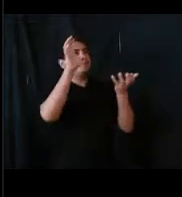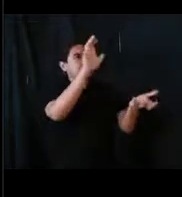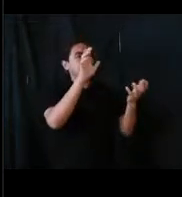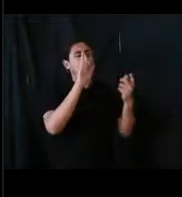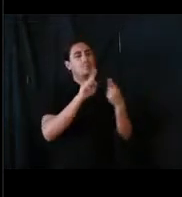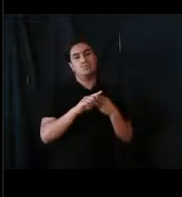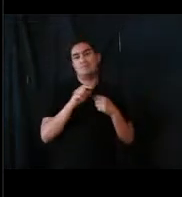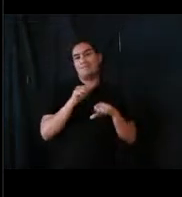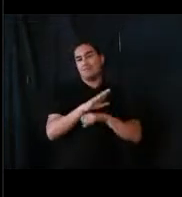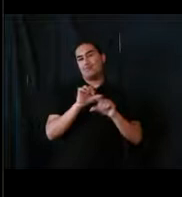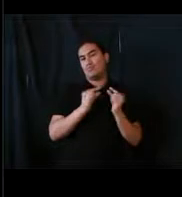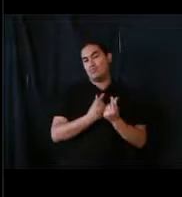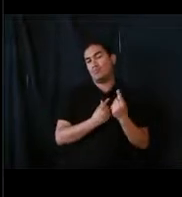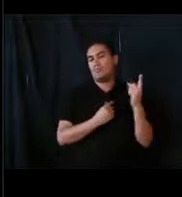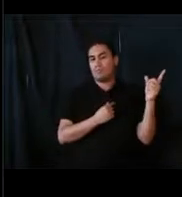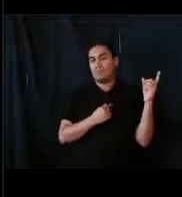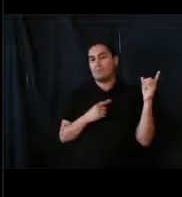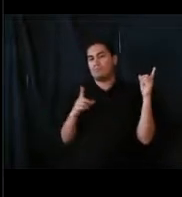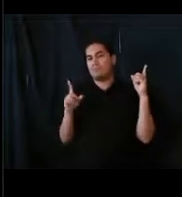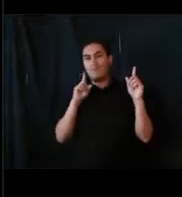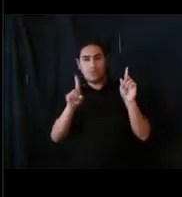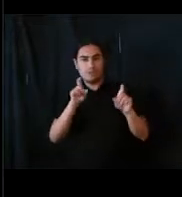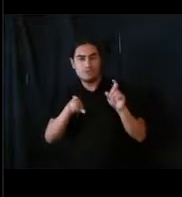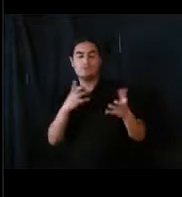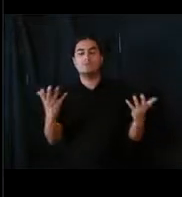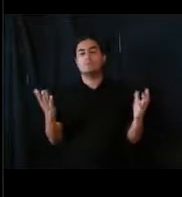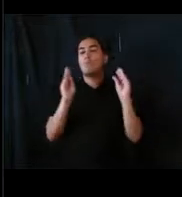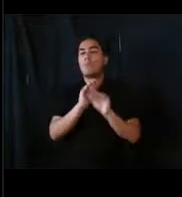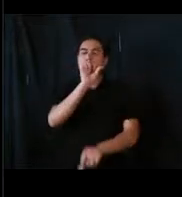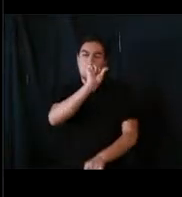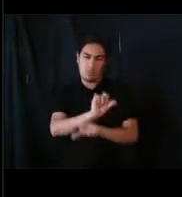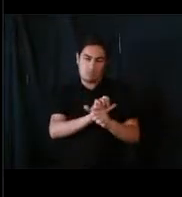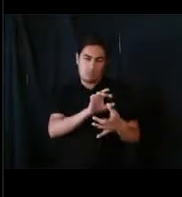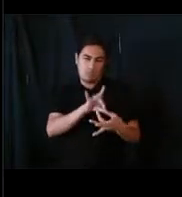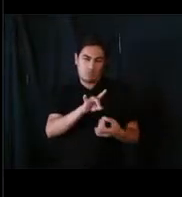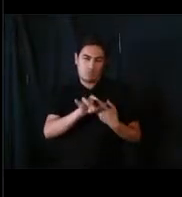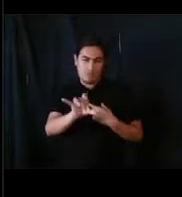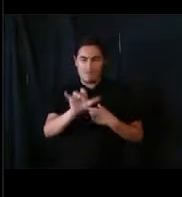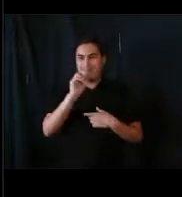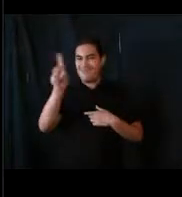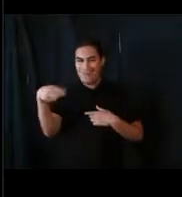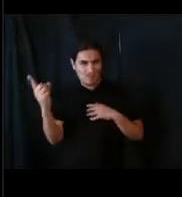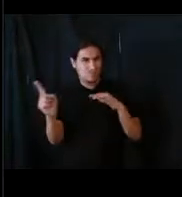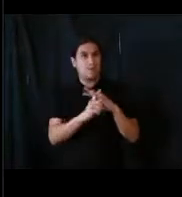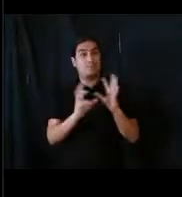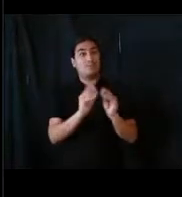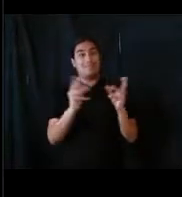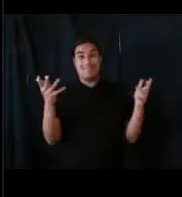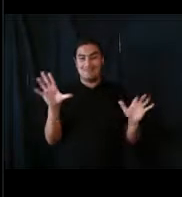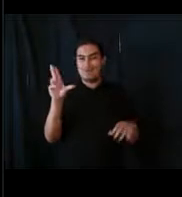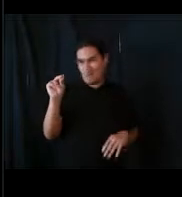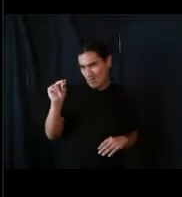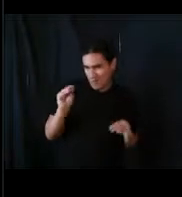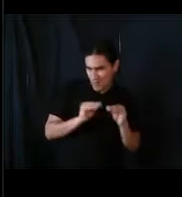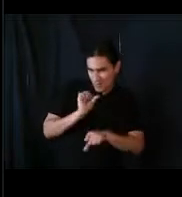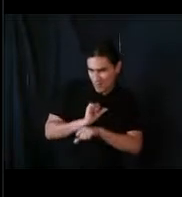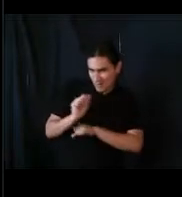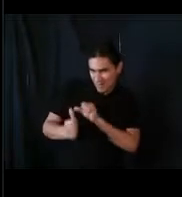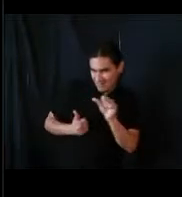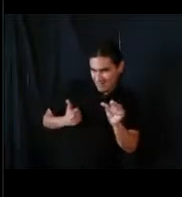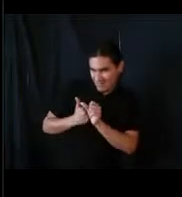questions that are being asked there's more work associated with it than just attending the meeting um if you're